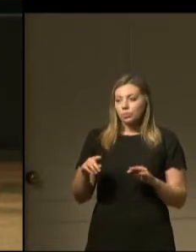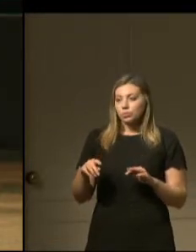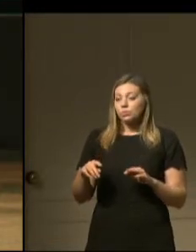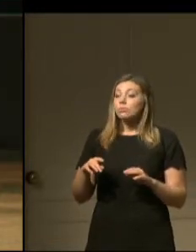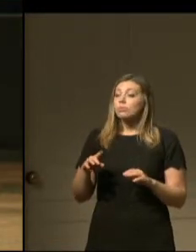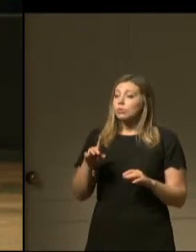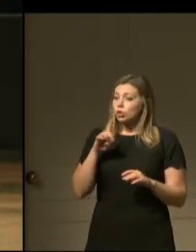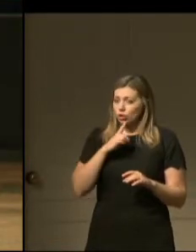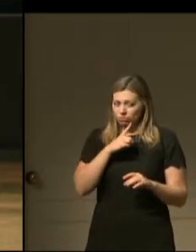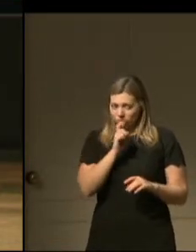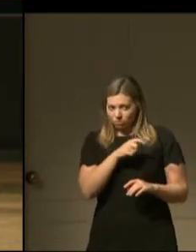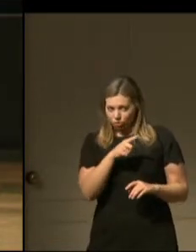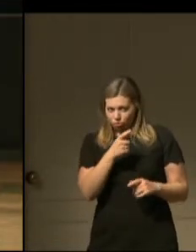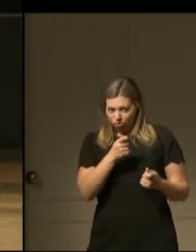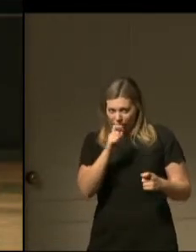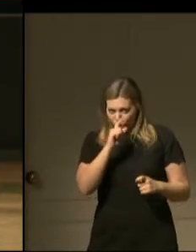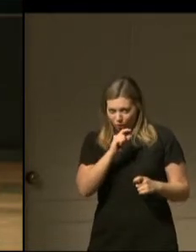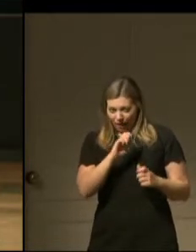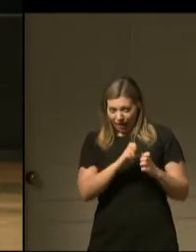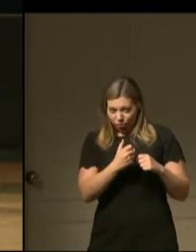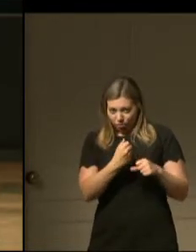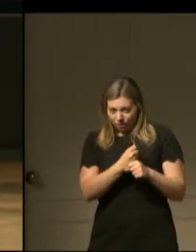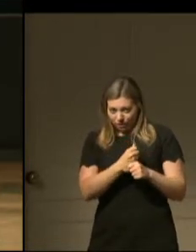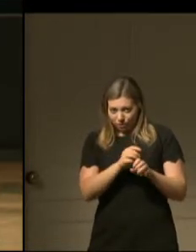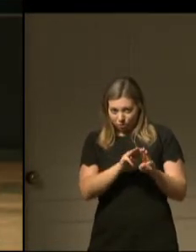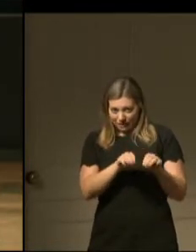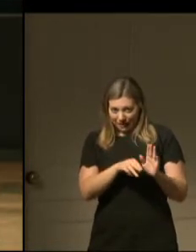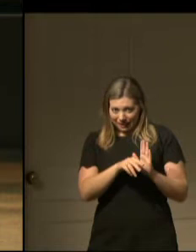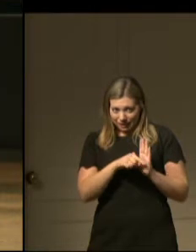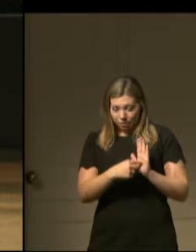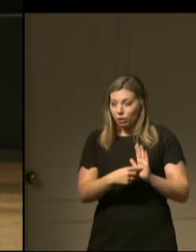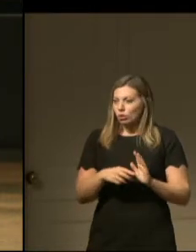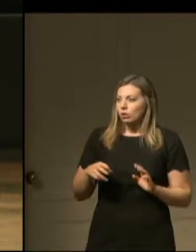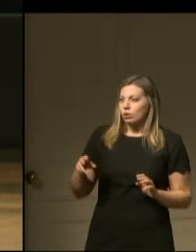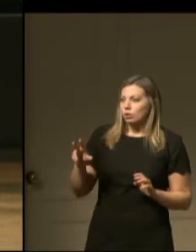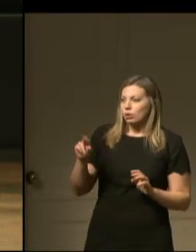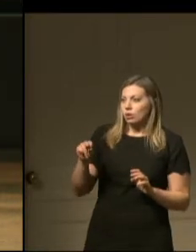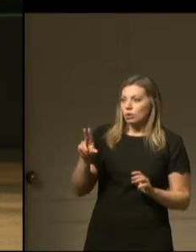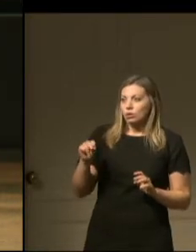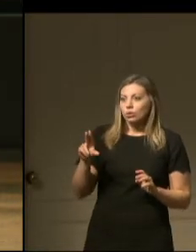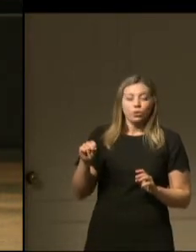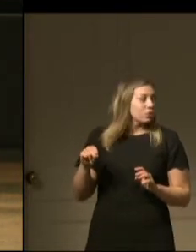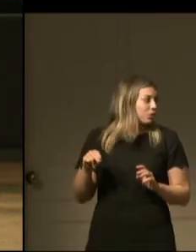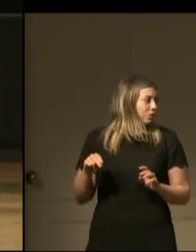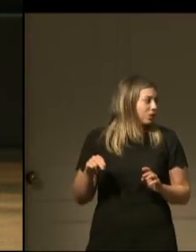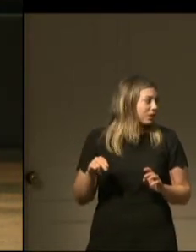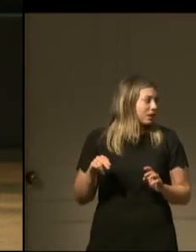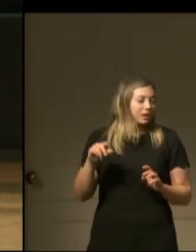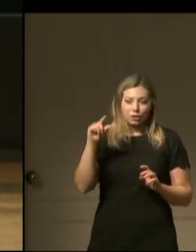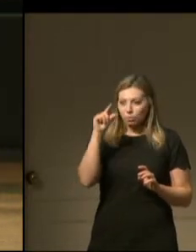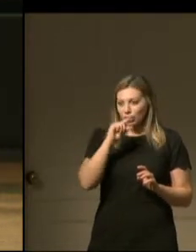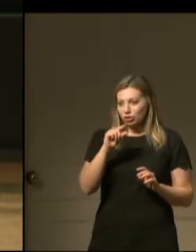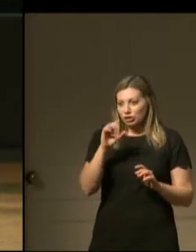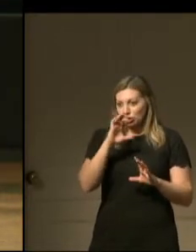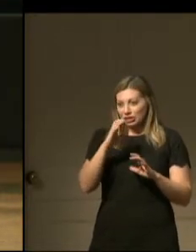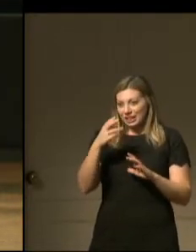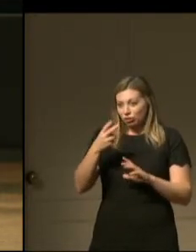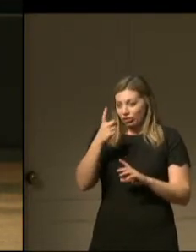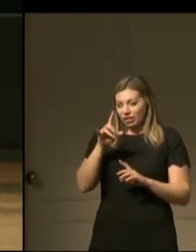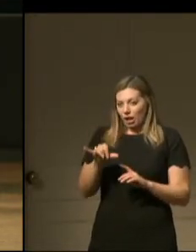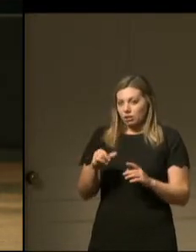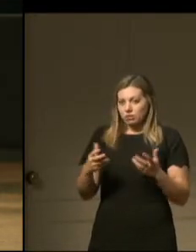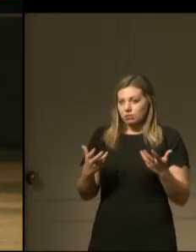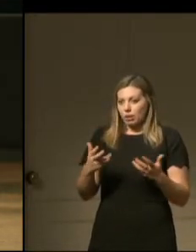did you try to Google how to make a museum exhibit? Oh, no, it's like, the research history for that project was probably like